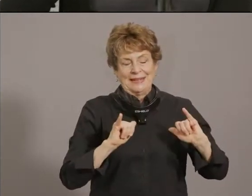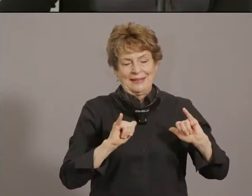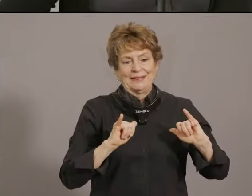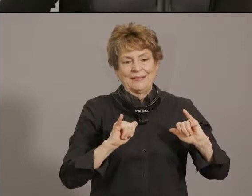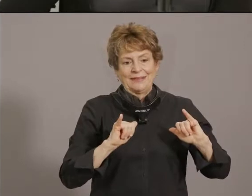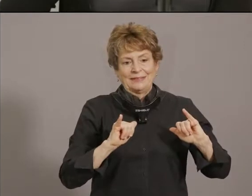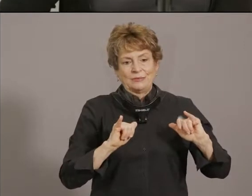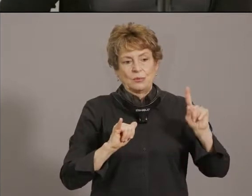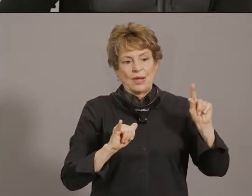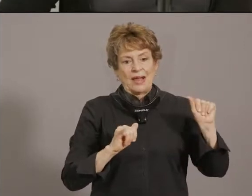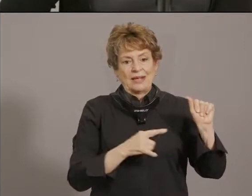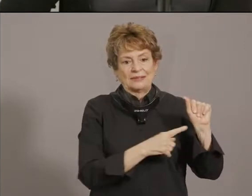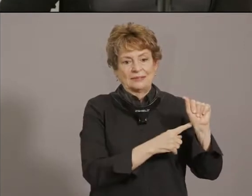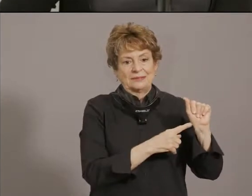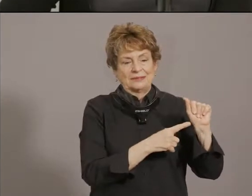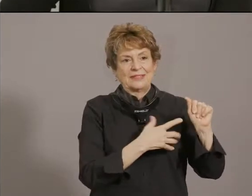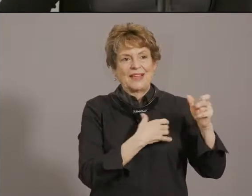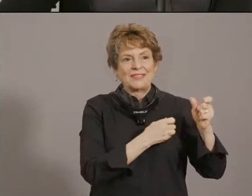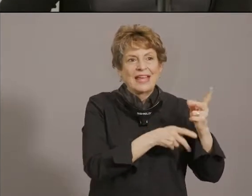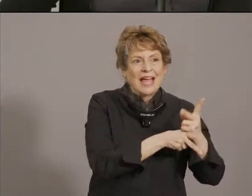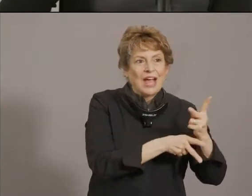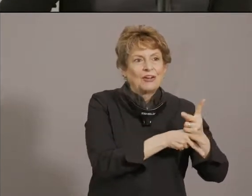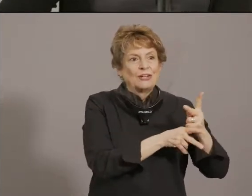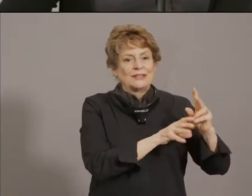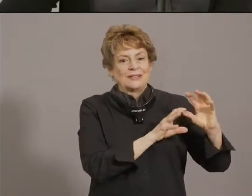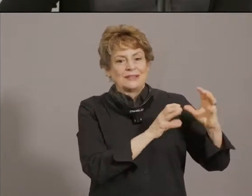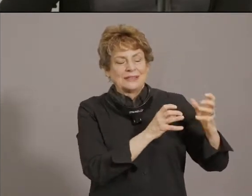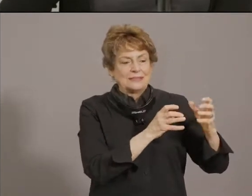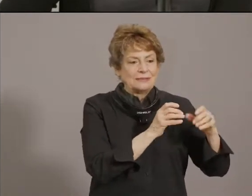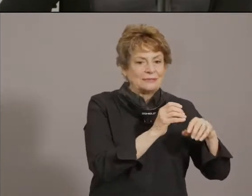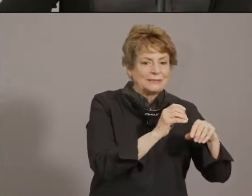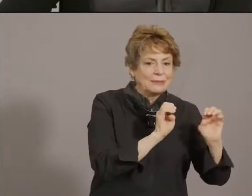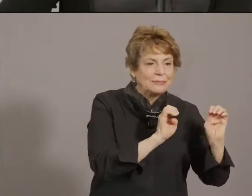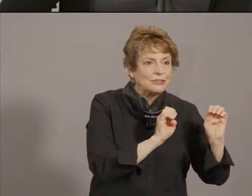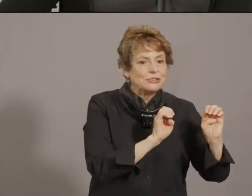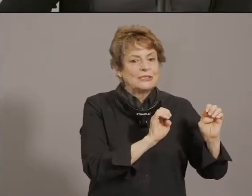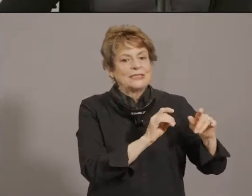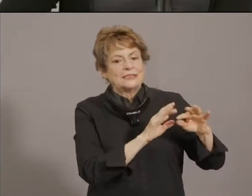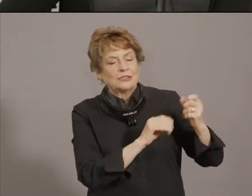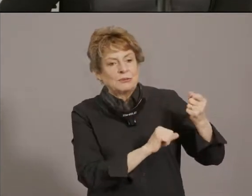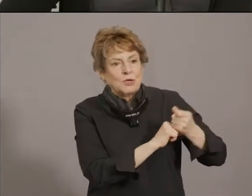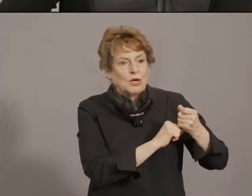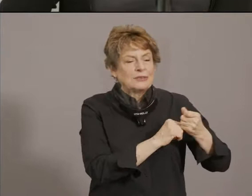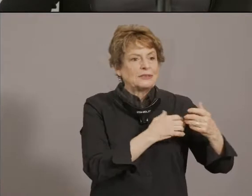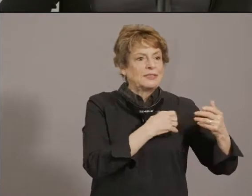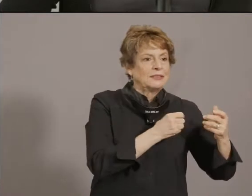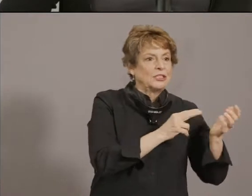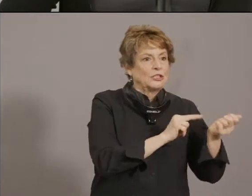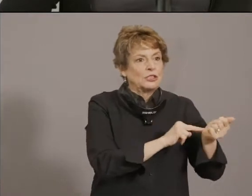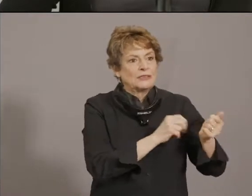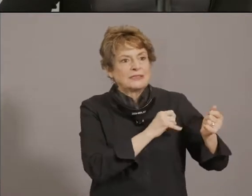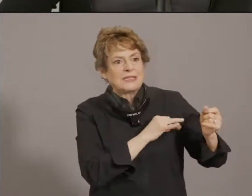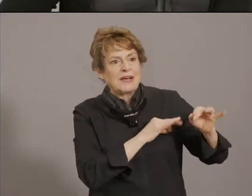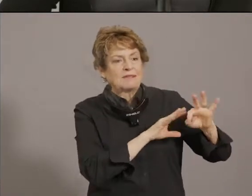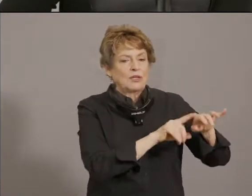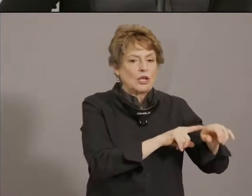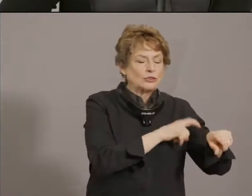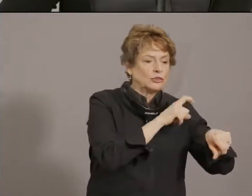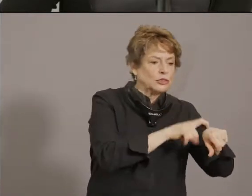1A, including our healthcare providers and healthcare support occupations, our emergency medical